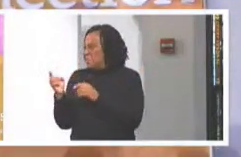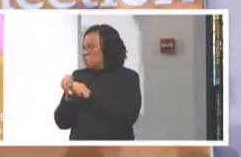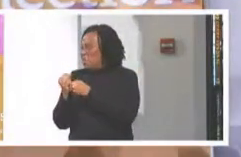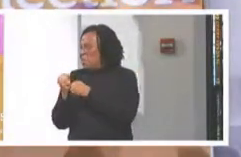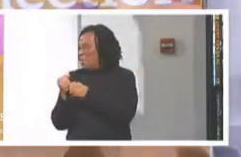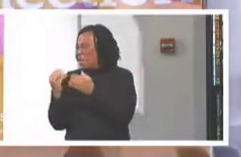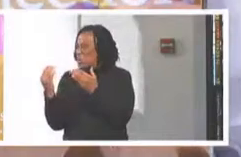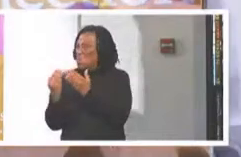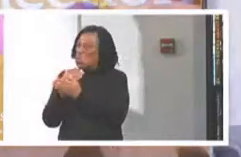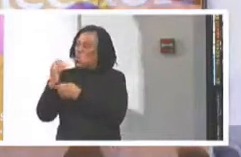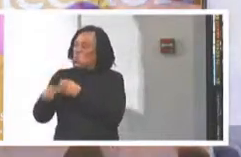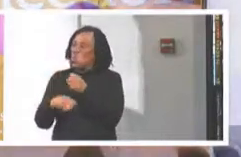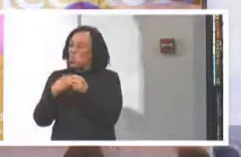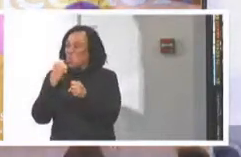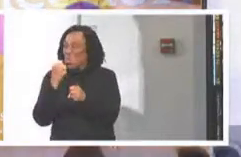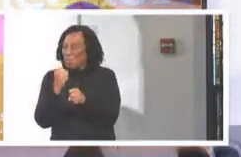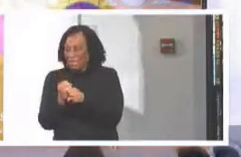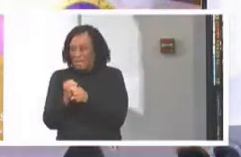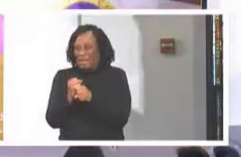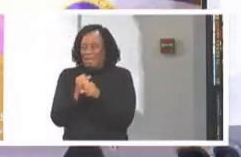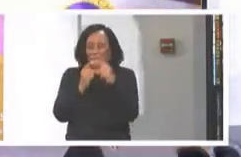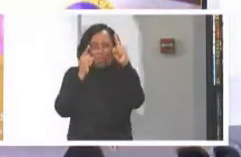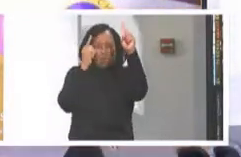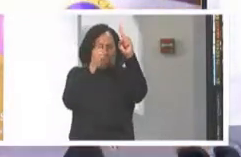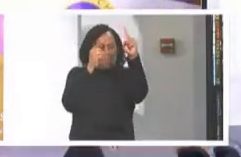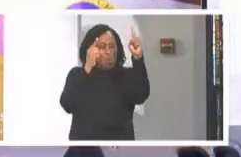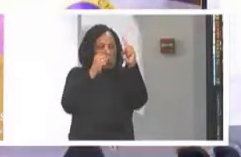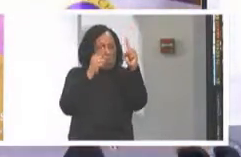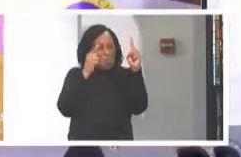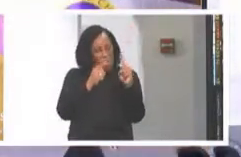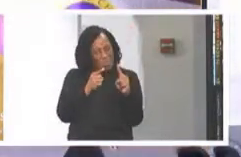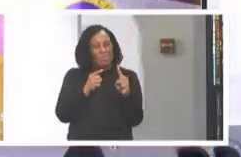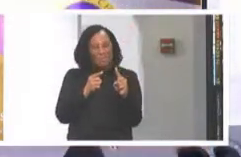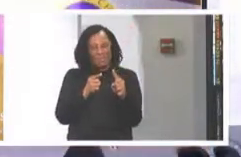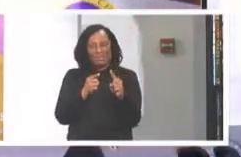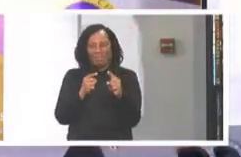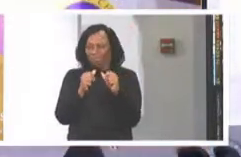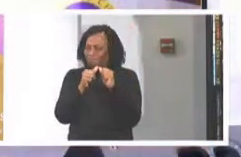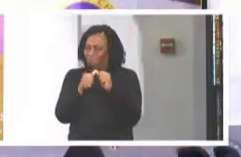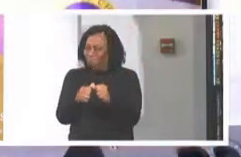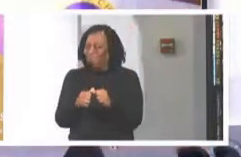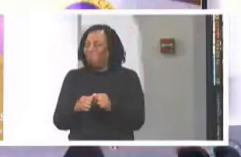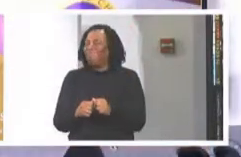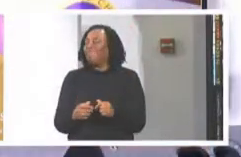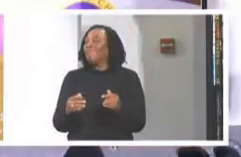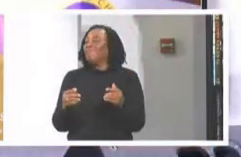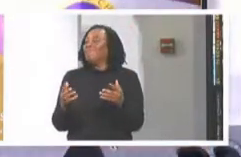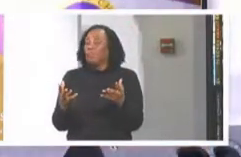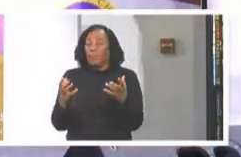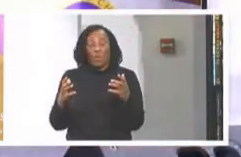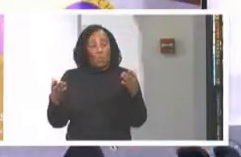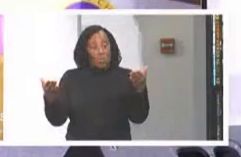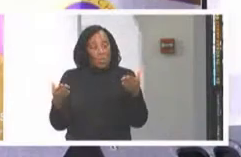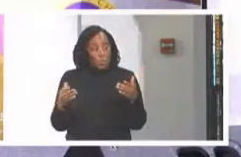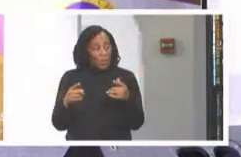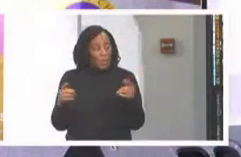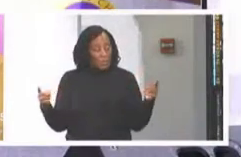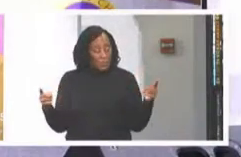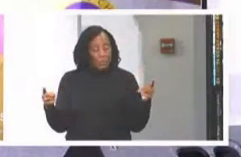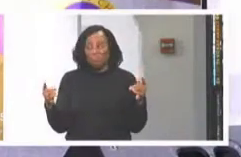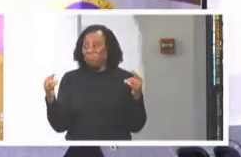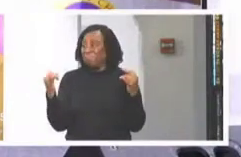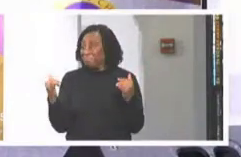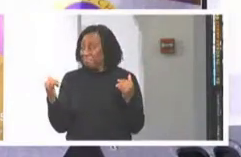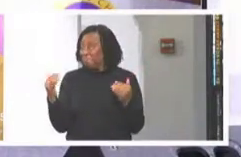going strong in. So Happy New Year to you. We want to welcome you to Bethel African Methodist Episcopal Church. At this time, you might be